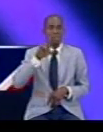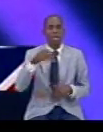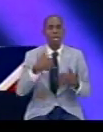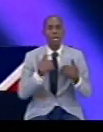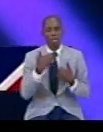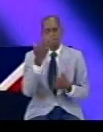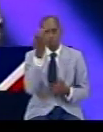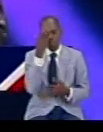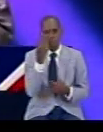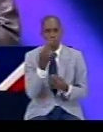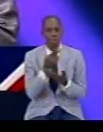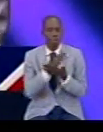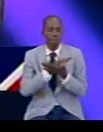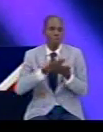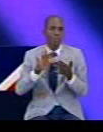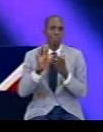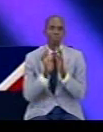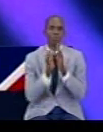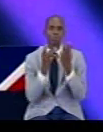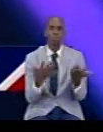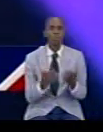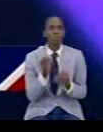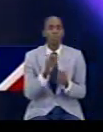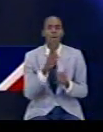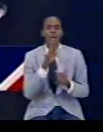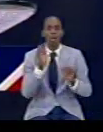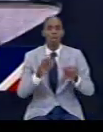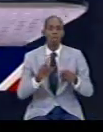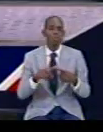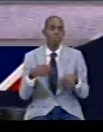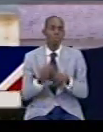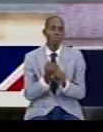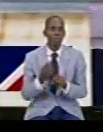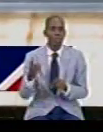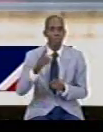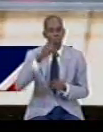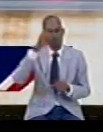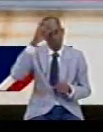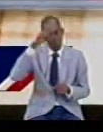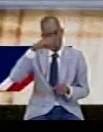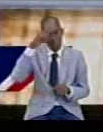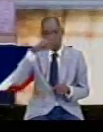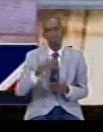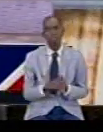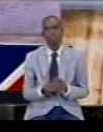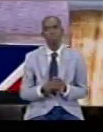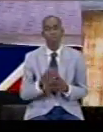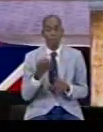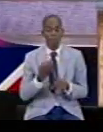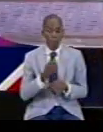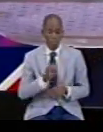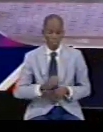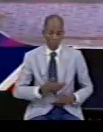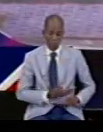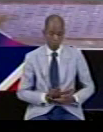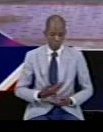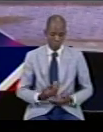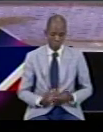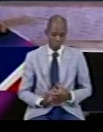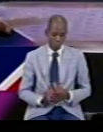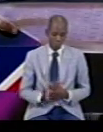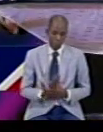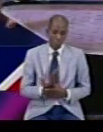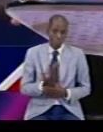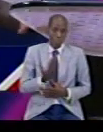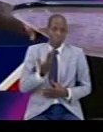the holy scriptures, which are able to make thee wise. From a child thou hast